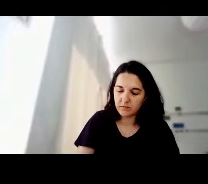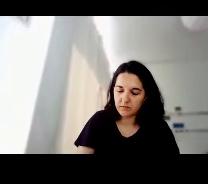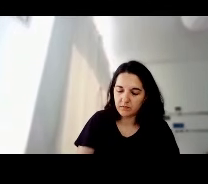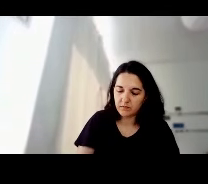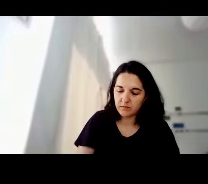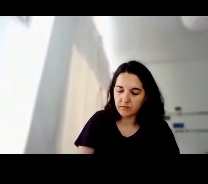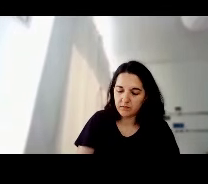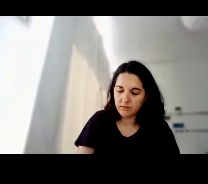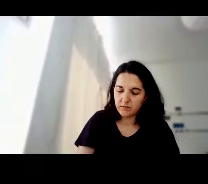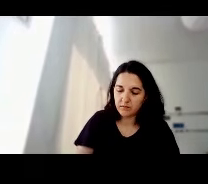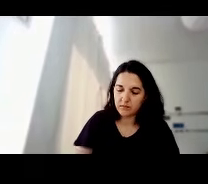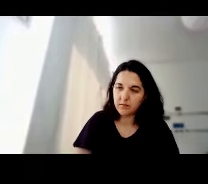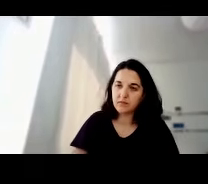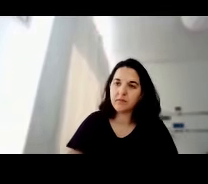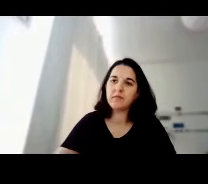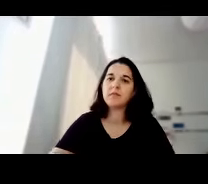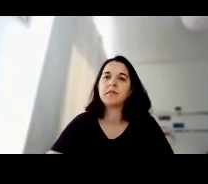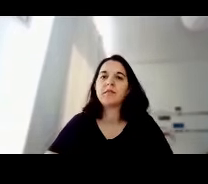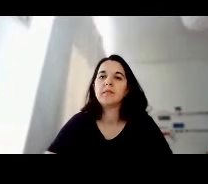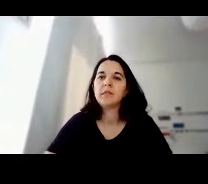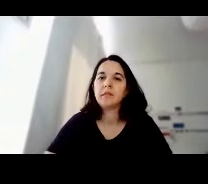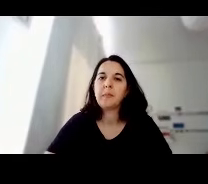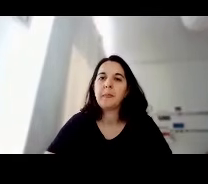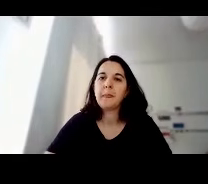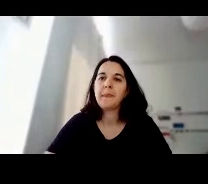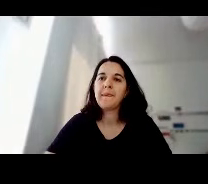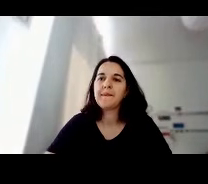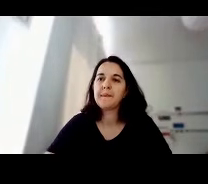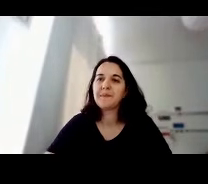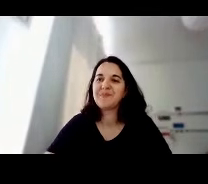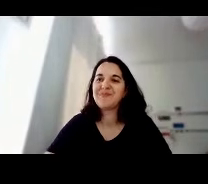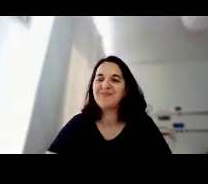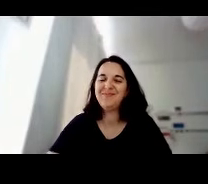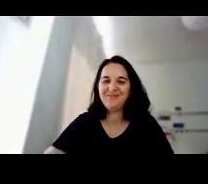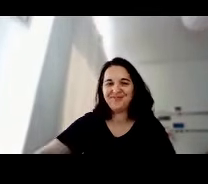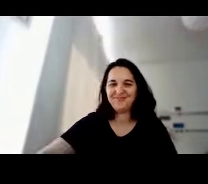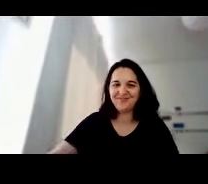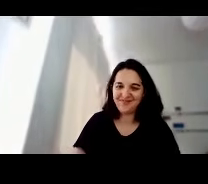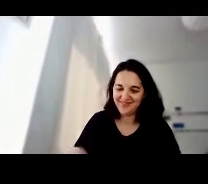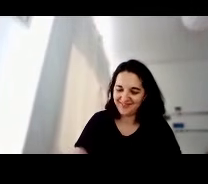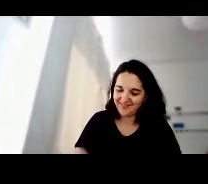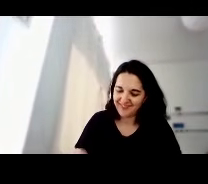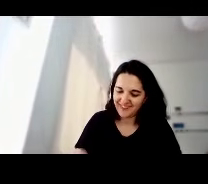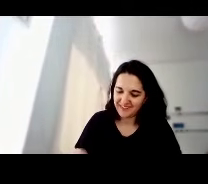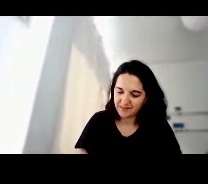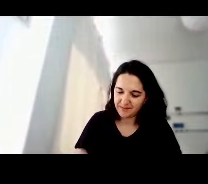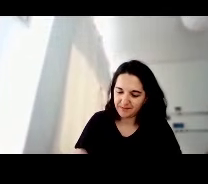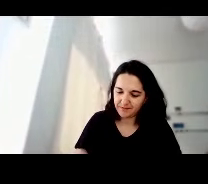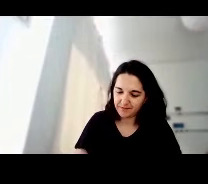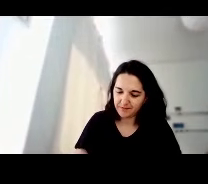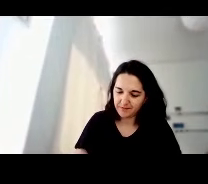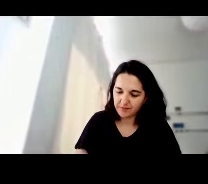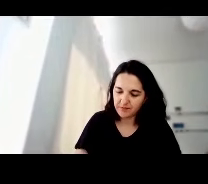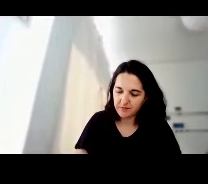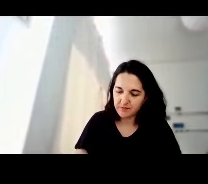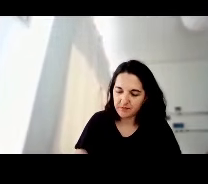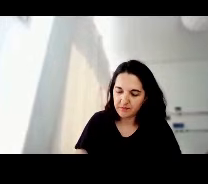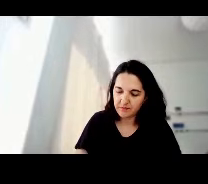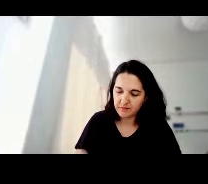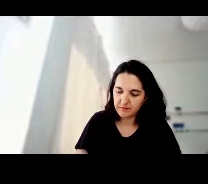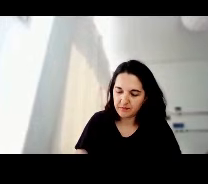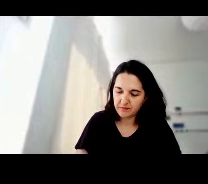box breakers. Thank you. And I'm also going to finish with a plug for my book. As I mentioned, it came out in paperback last